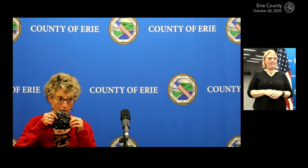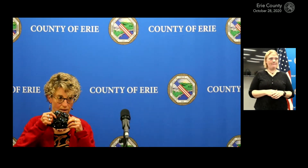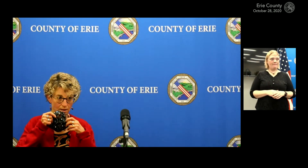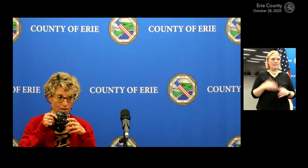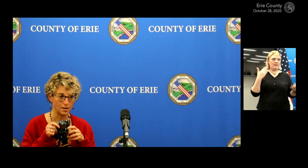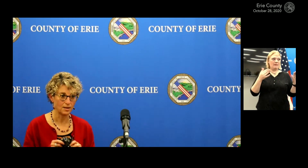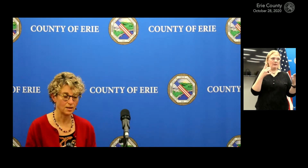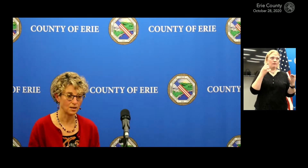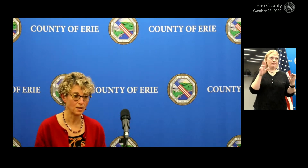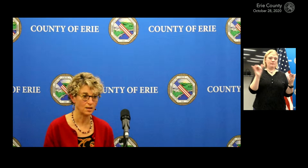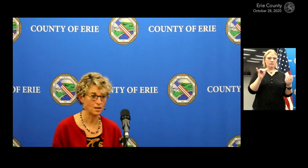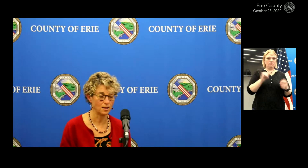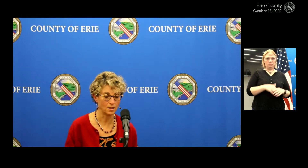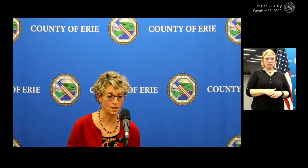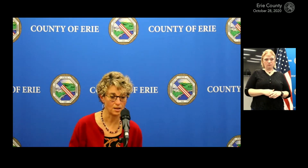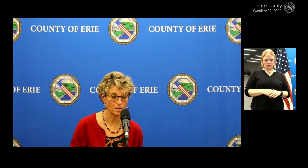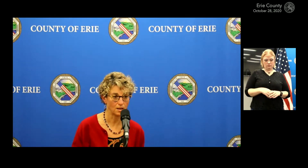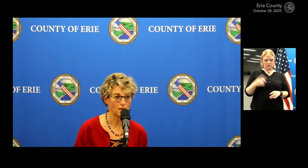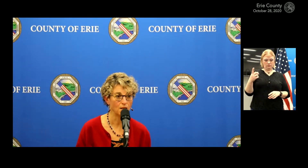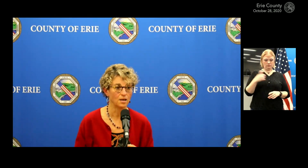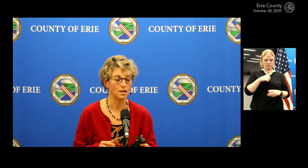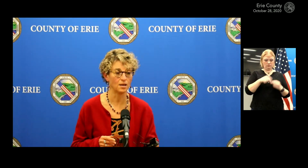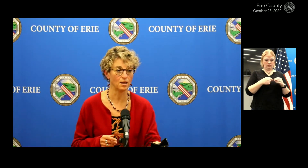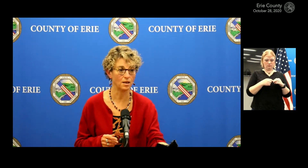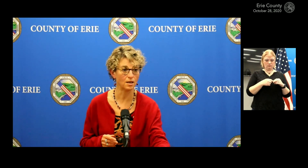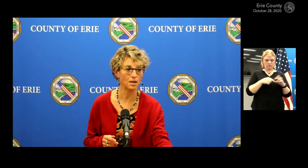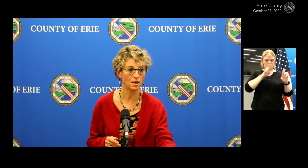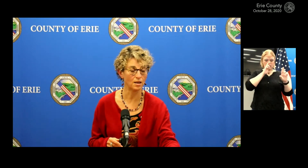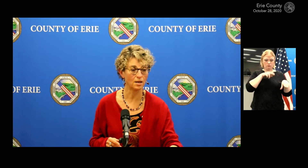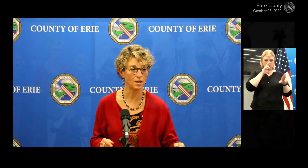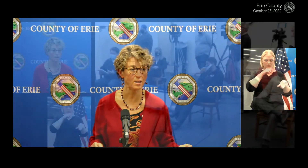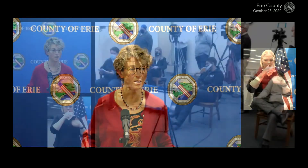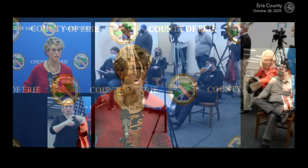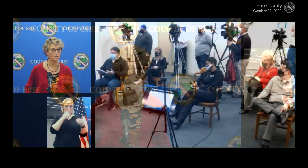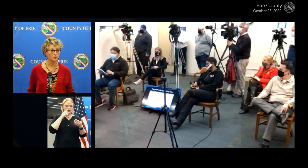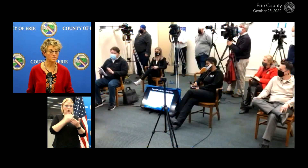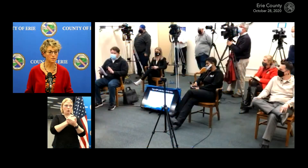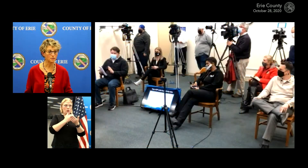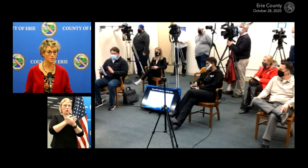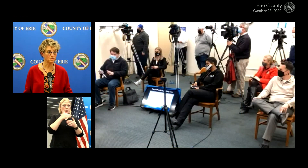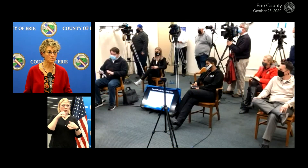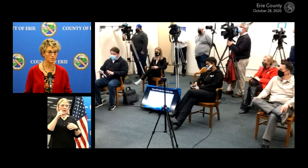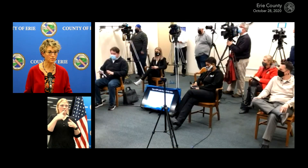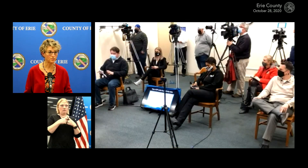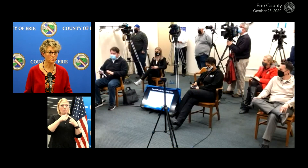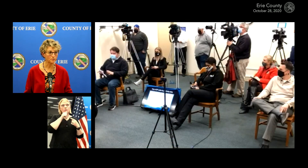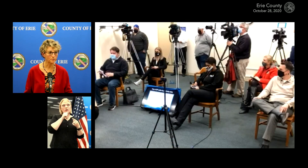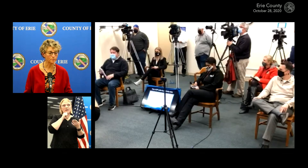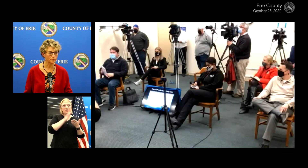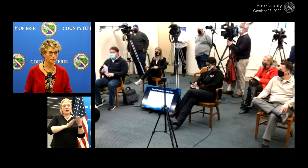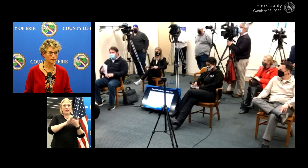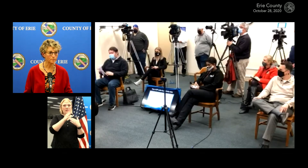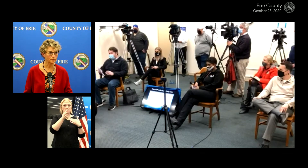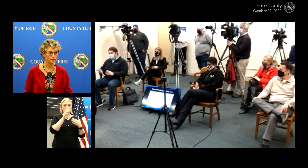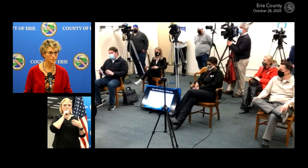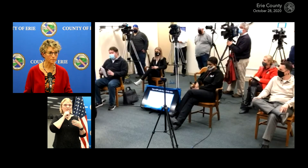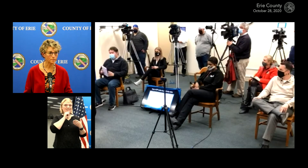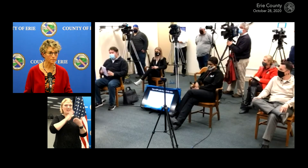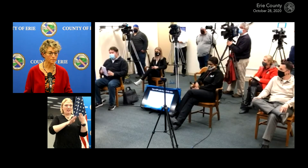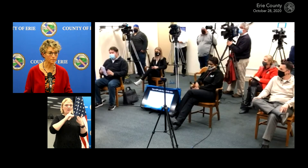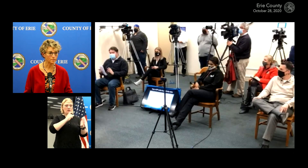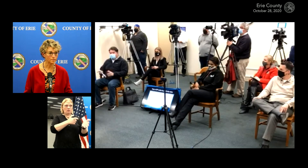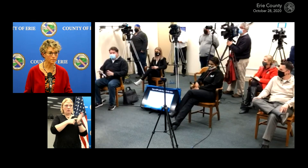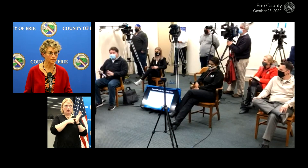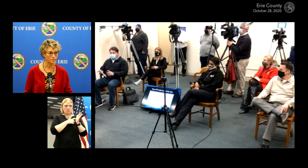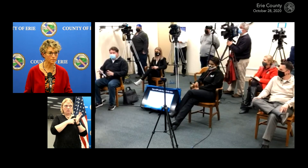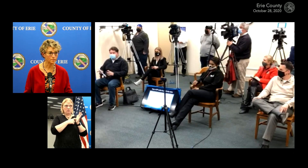Dr. Burstein. I want to ask about the reporting process for new COVID cases at private colleges. Are they required, as far as any mandates